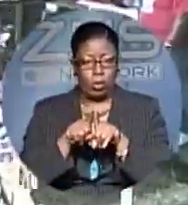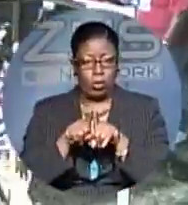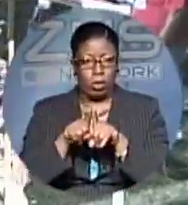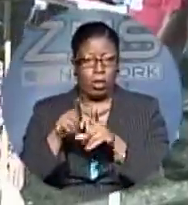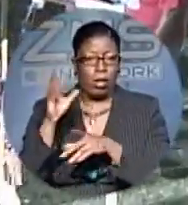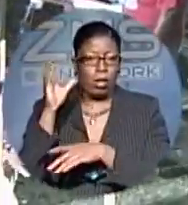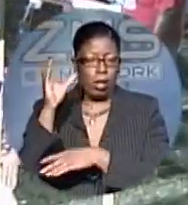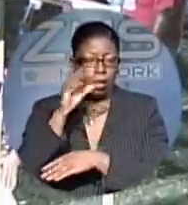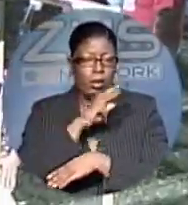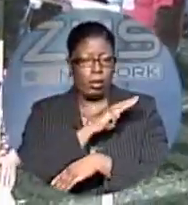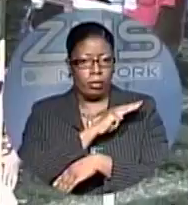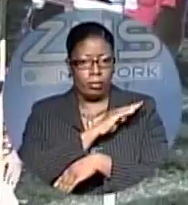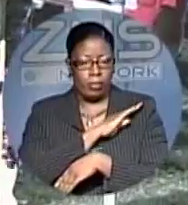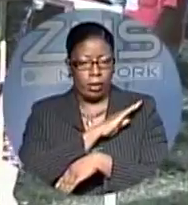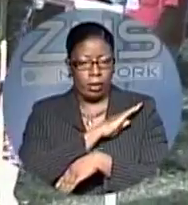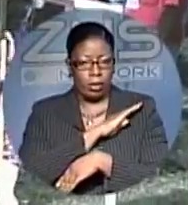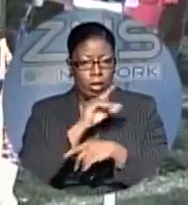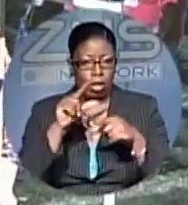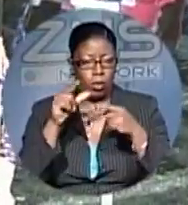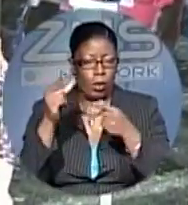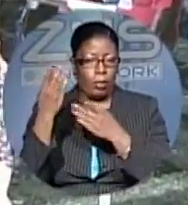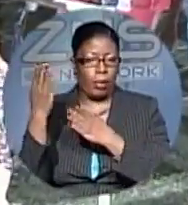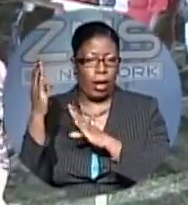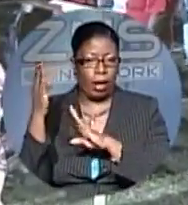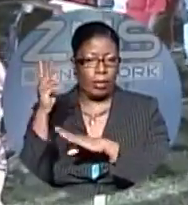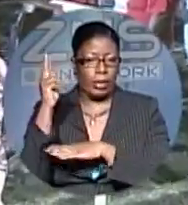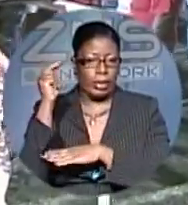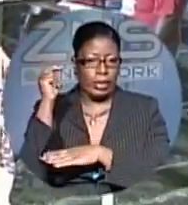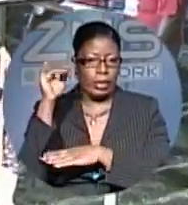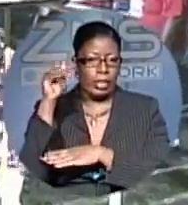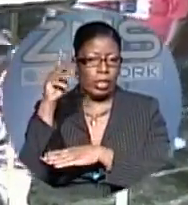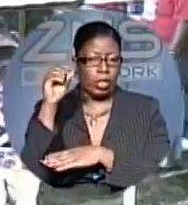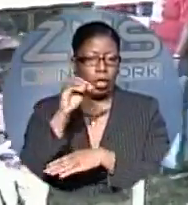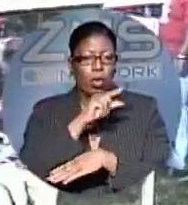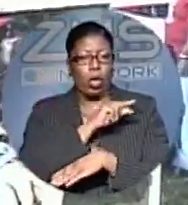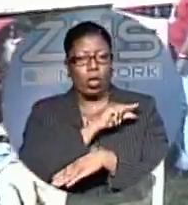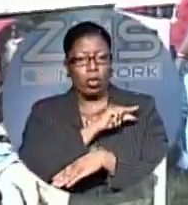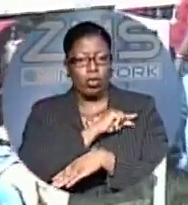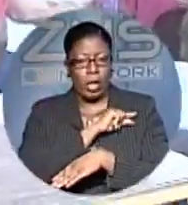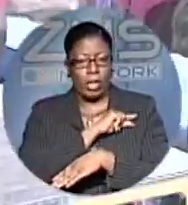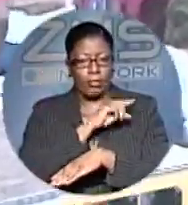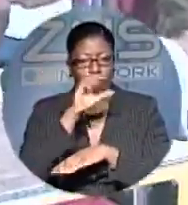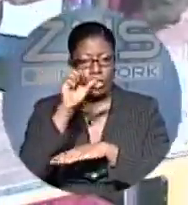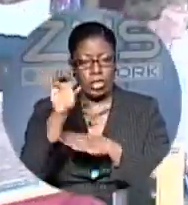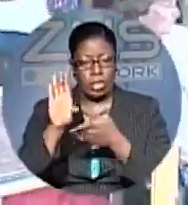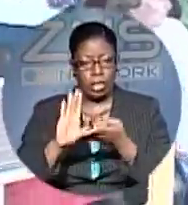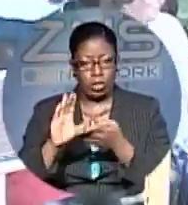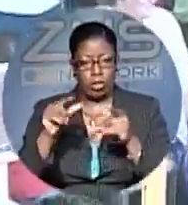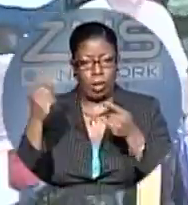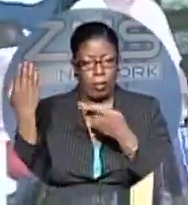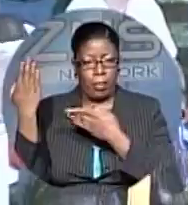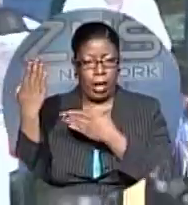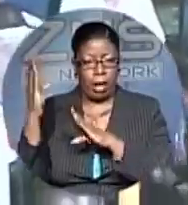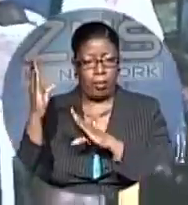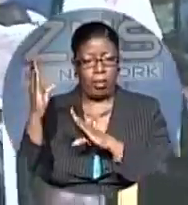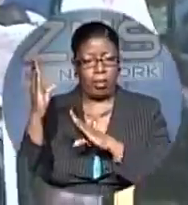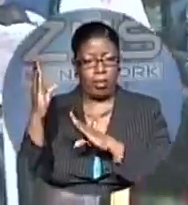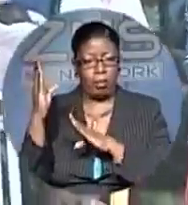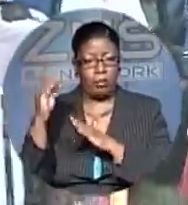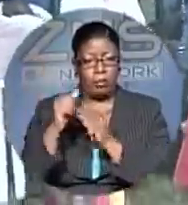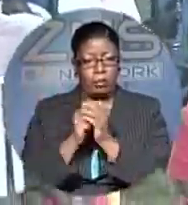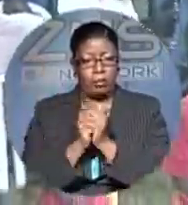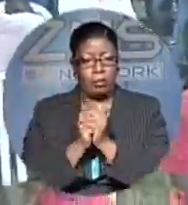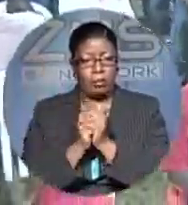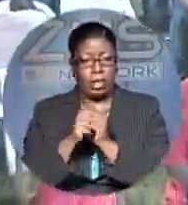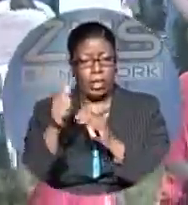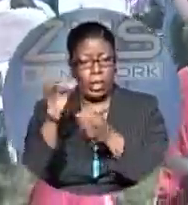Folks, Yamacraw. In Grand Bahama, Nico Grant becomes a veteran of that team. He'll run for Central Grand Bahama and Kwesi Thompson for Pine Ridge. On